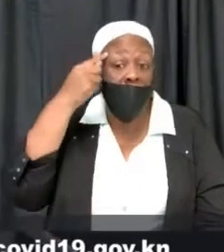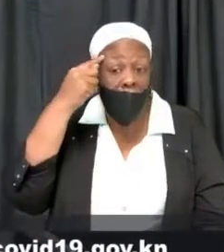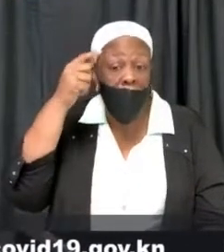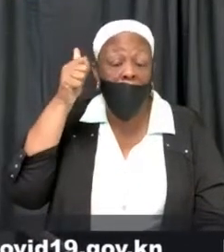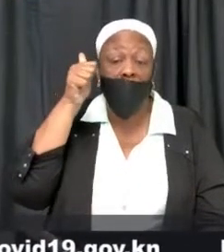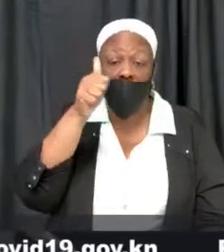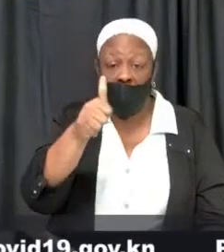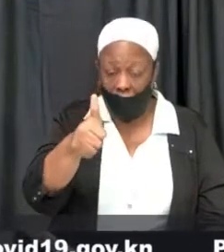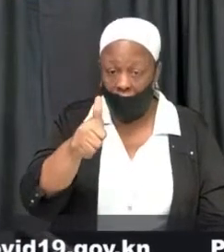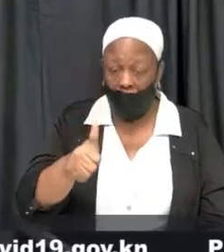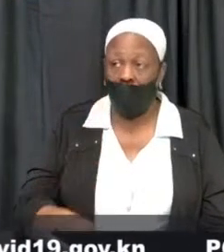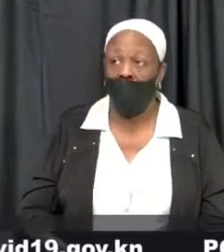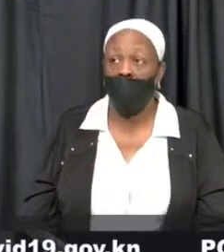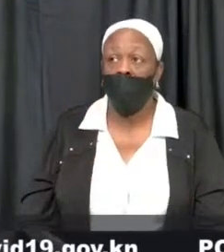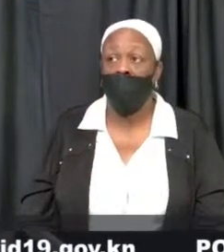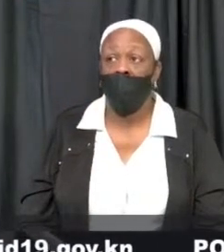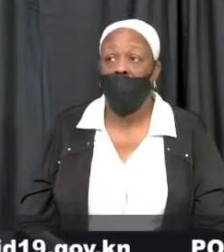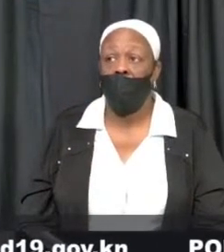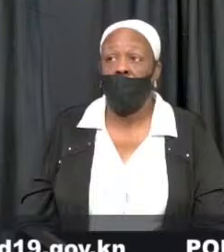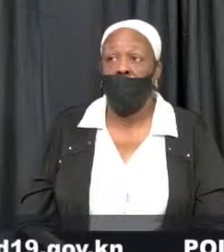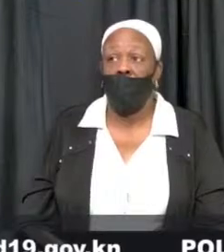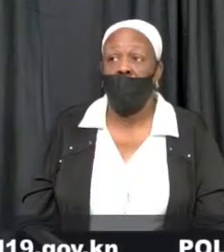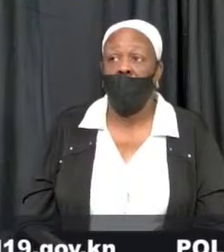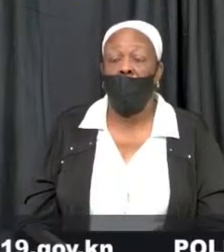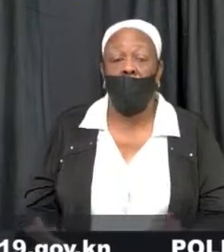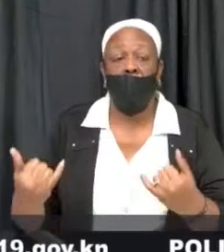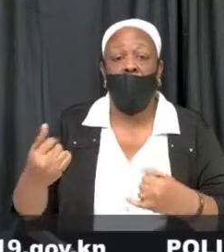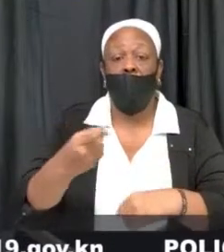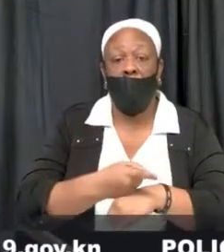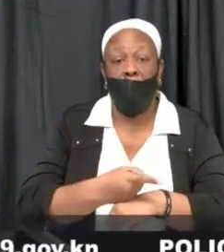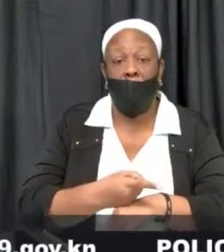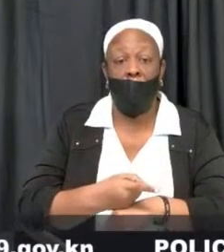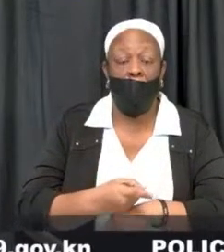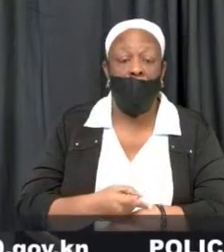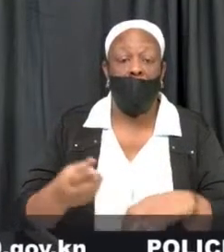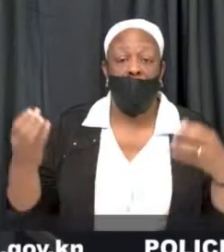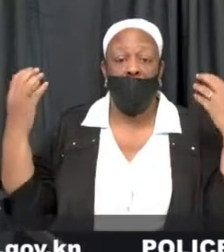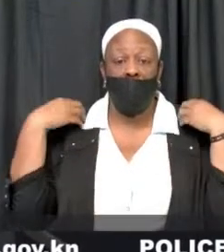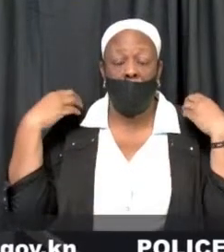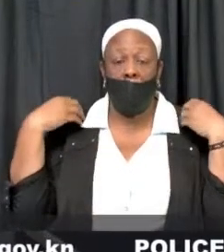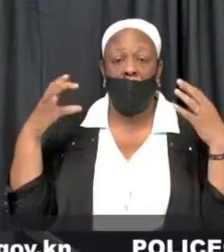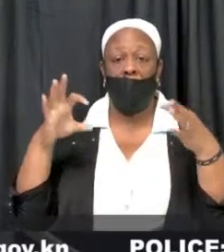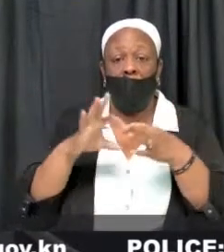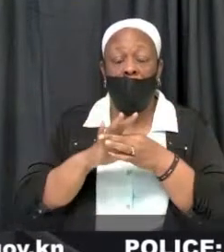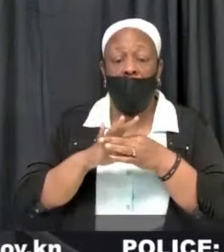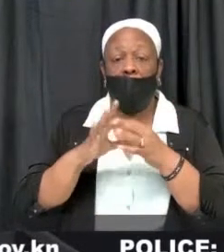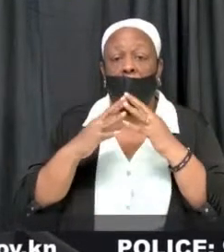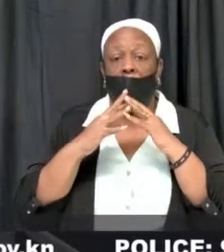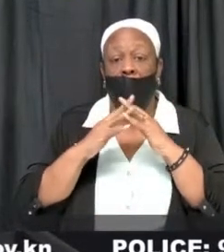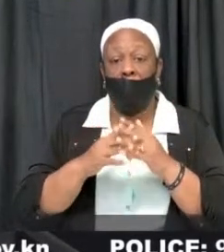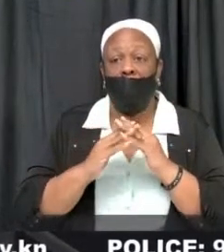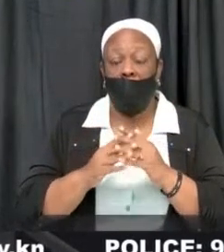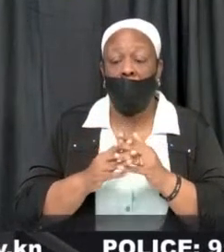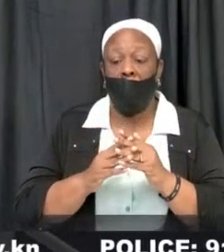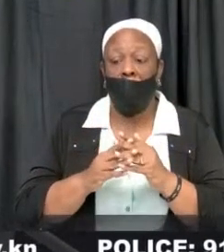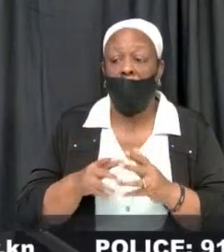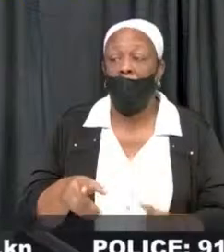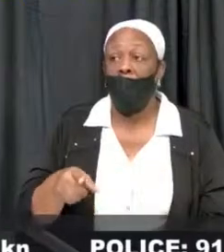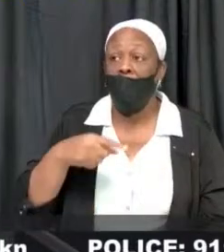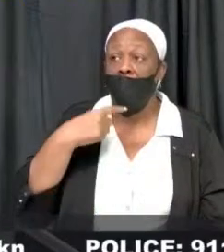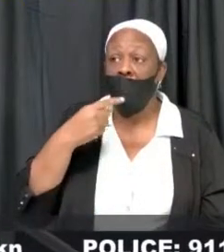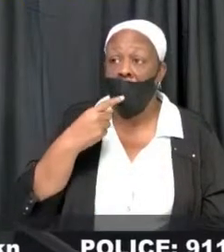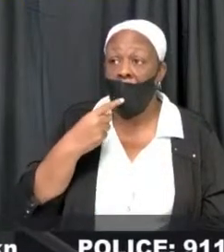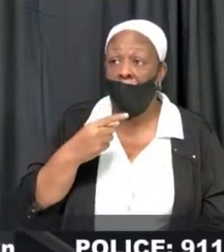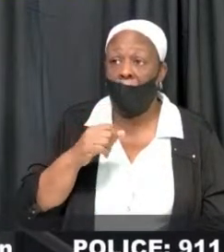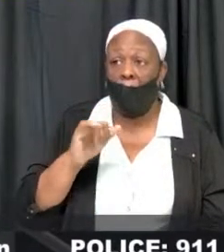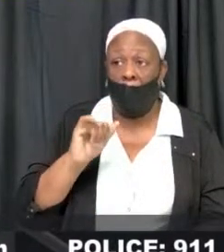Today, Joseph Biden, the President of the United States of America, announced that